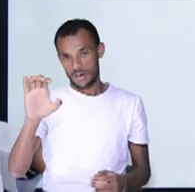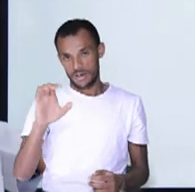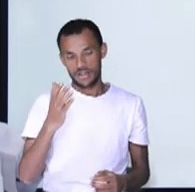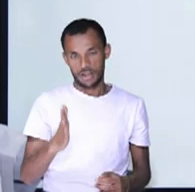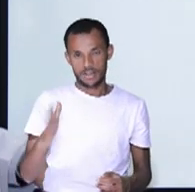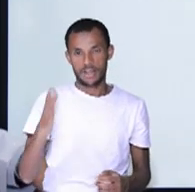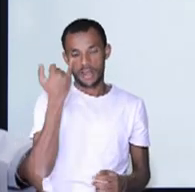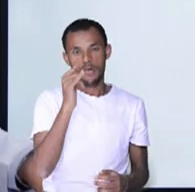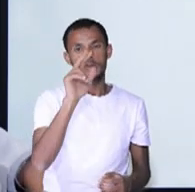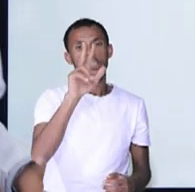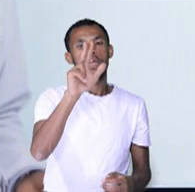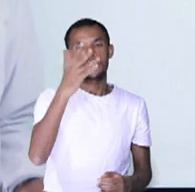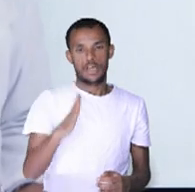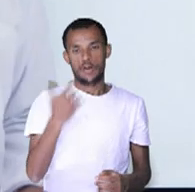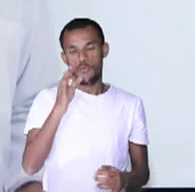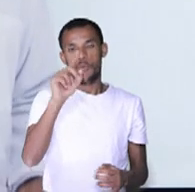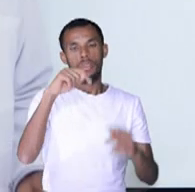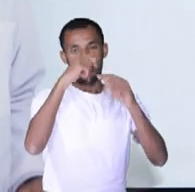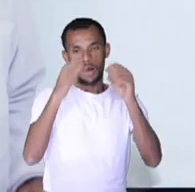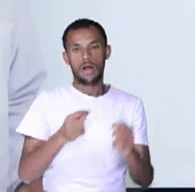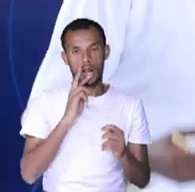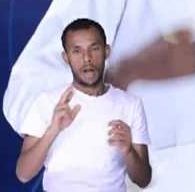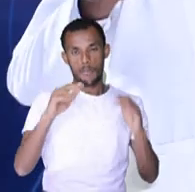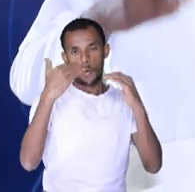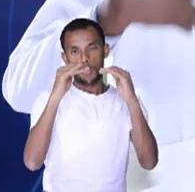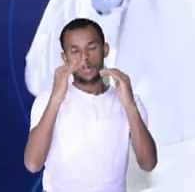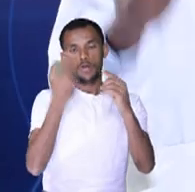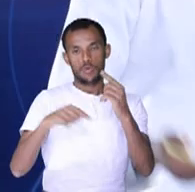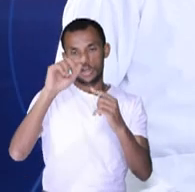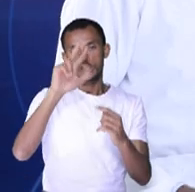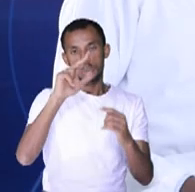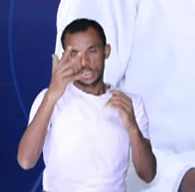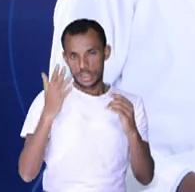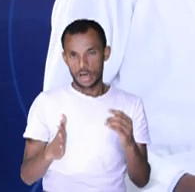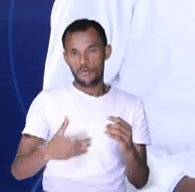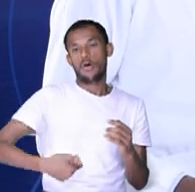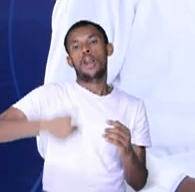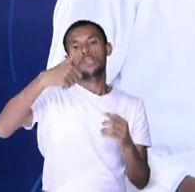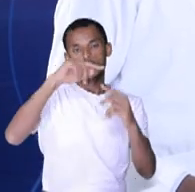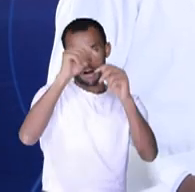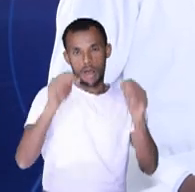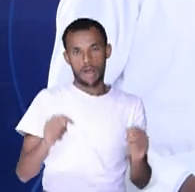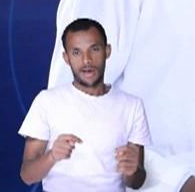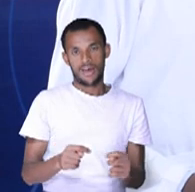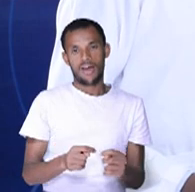sides of one triangle are proportional to three sides of another triangle,